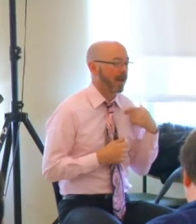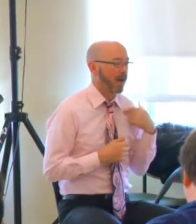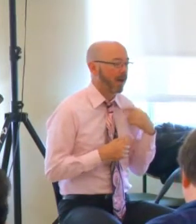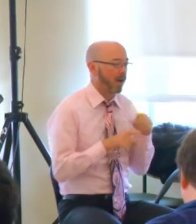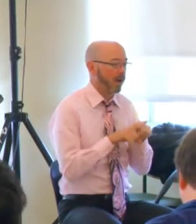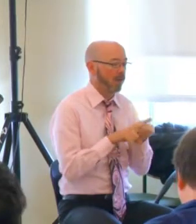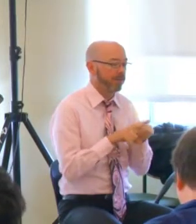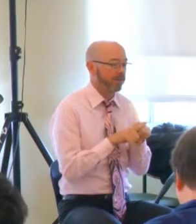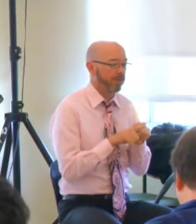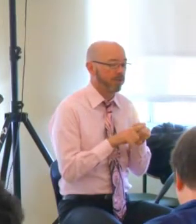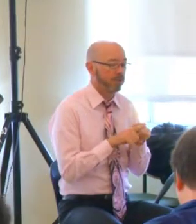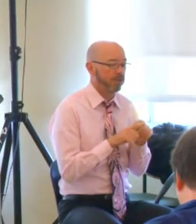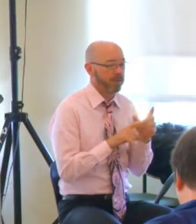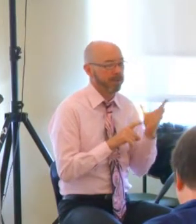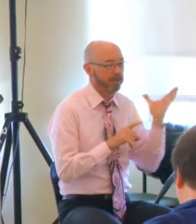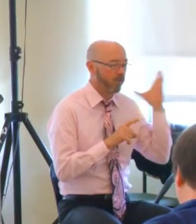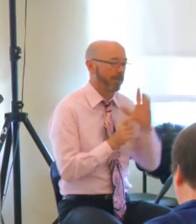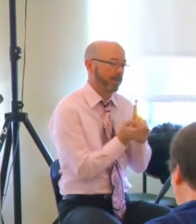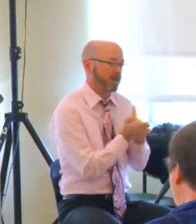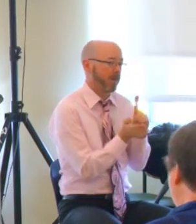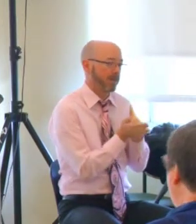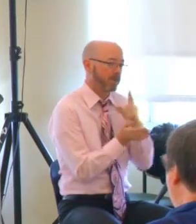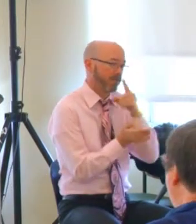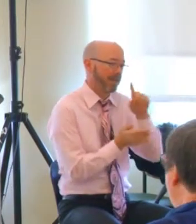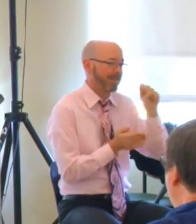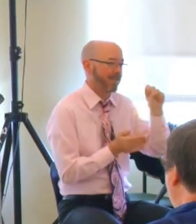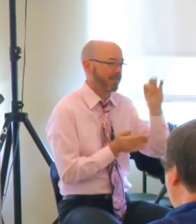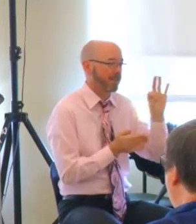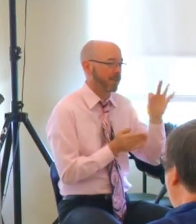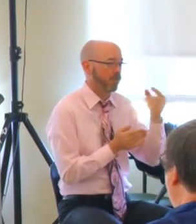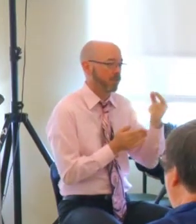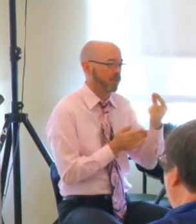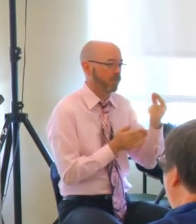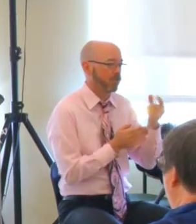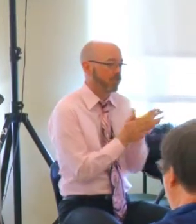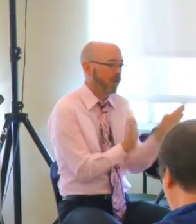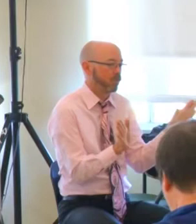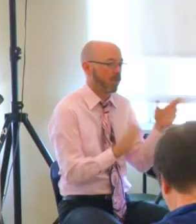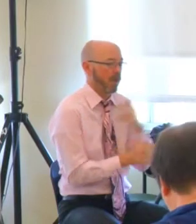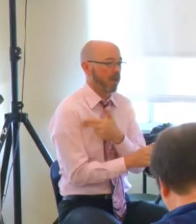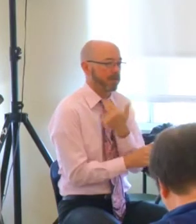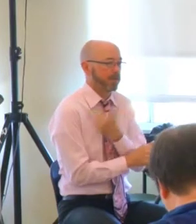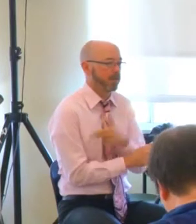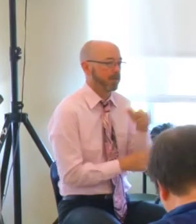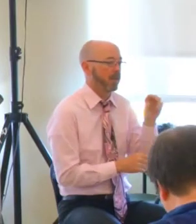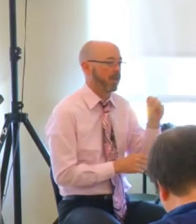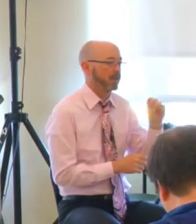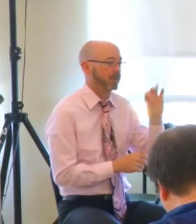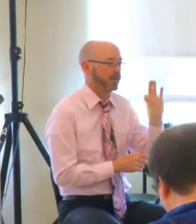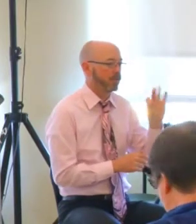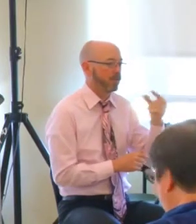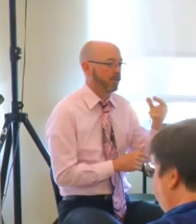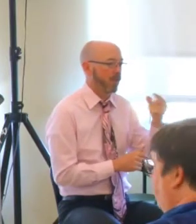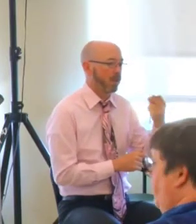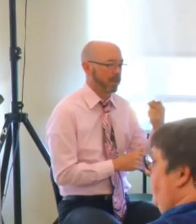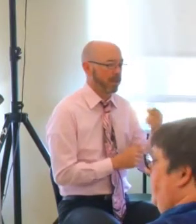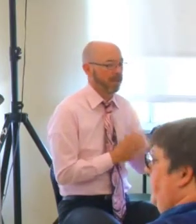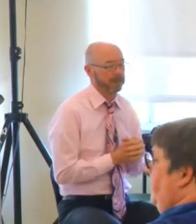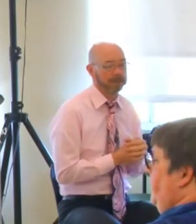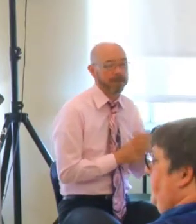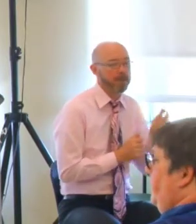a mental health rehab facility at San Francisco General Hospital here in San Francisco. So that's just a little bit of